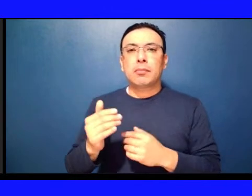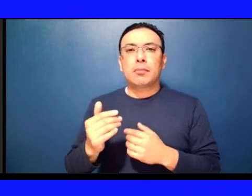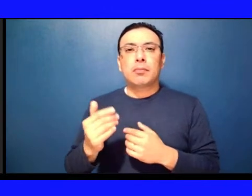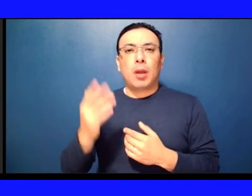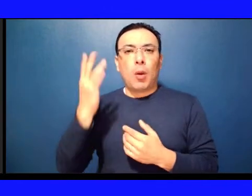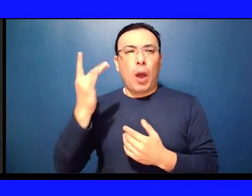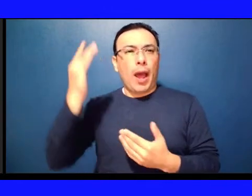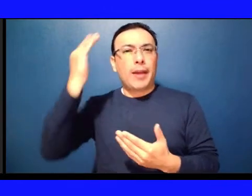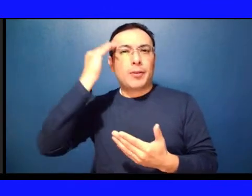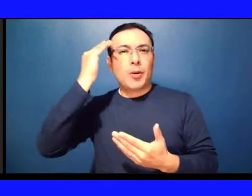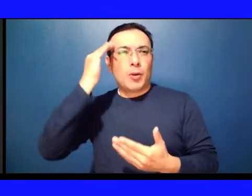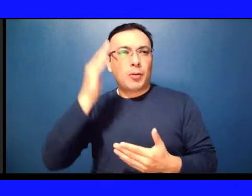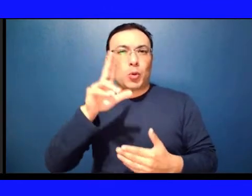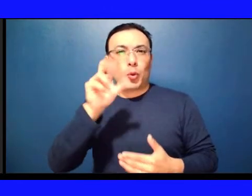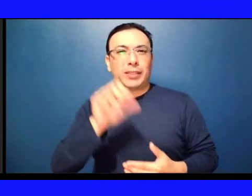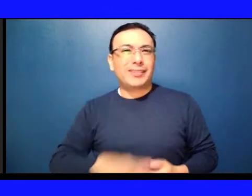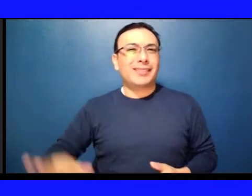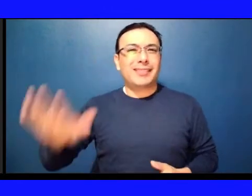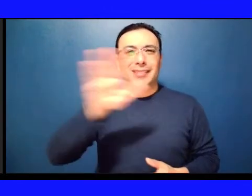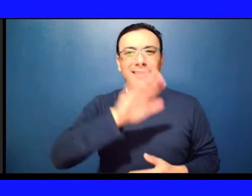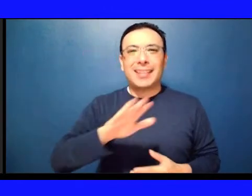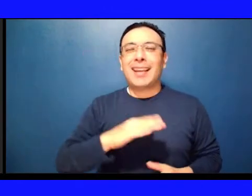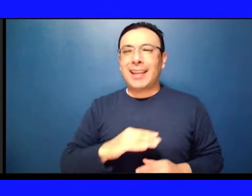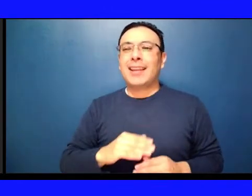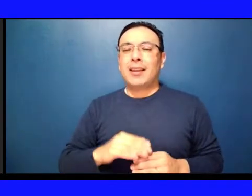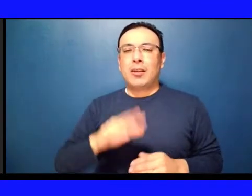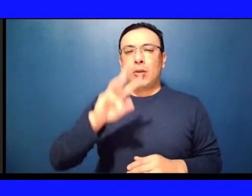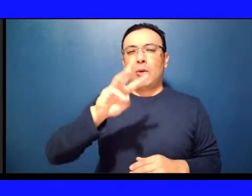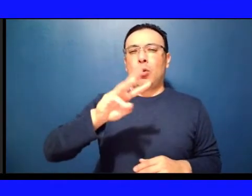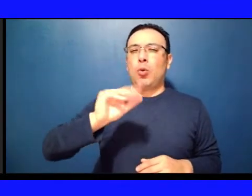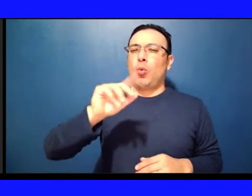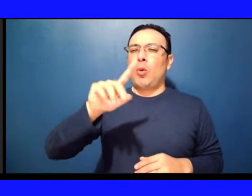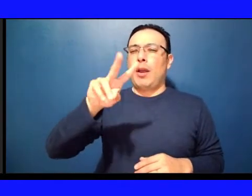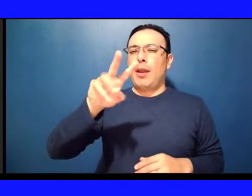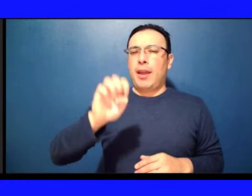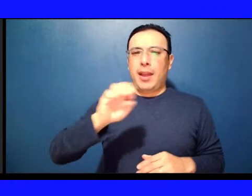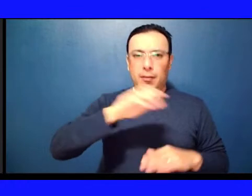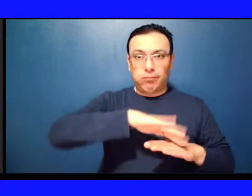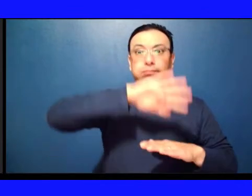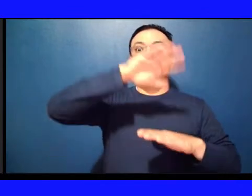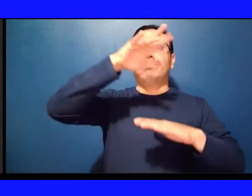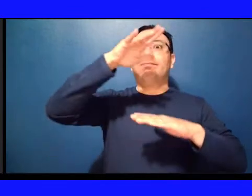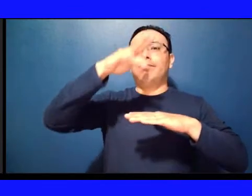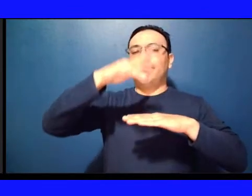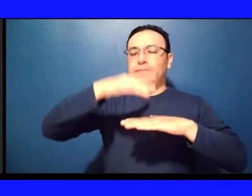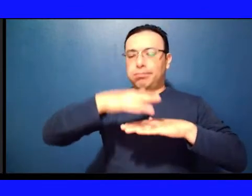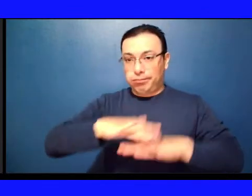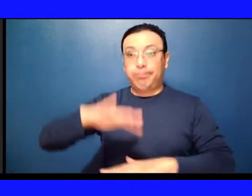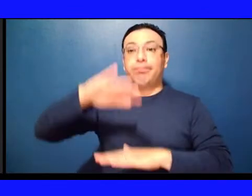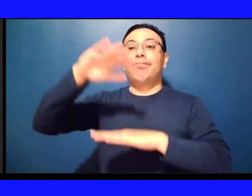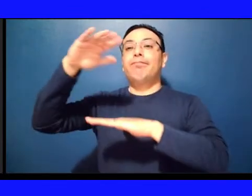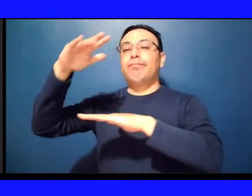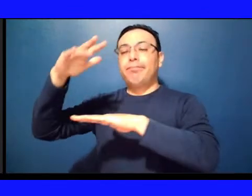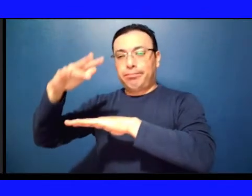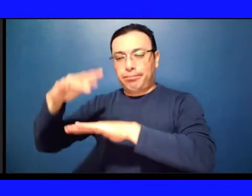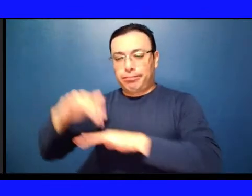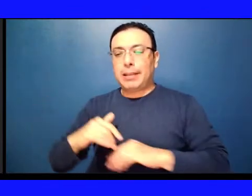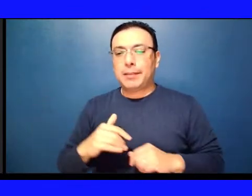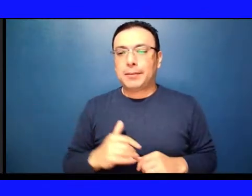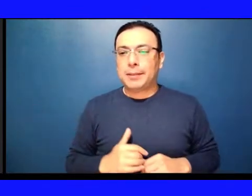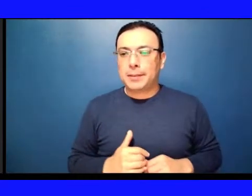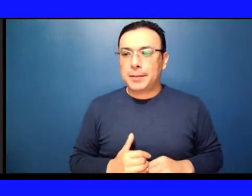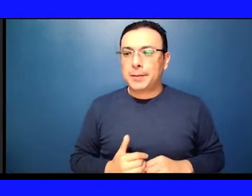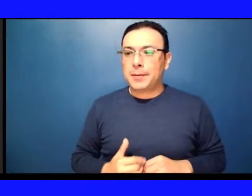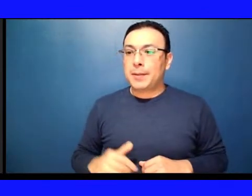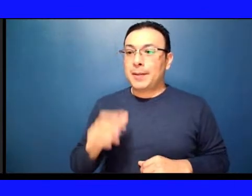1,194,000. The total number of positive tests also matched that, right? Wave 2 in New York City, a lot more tests in the